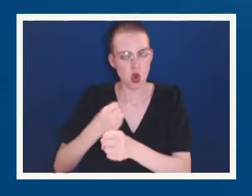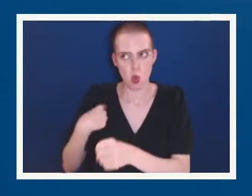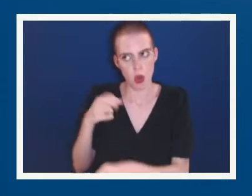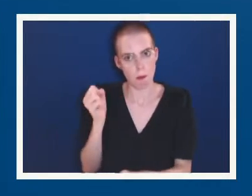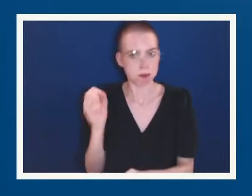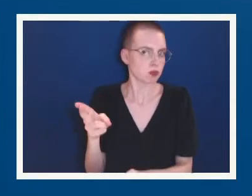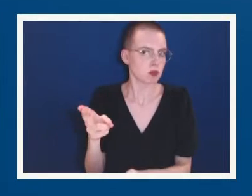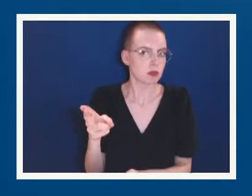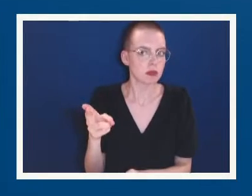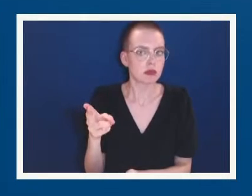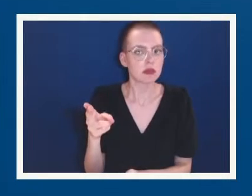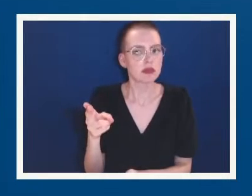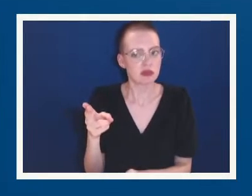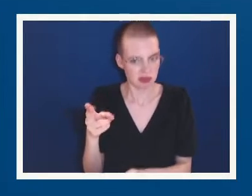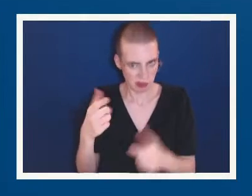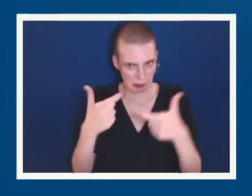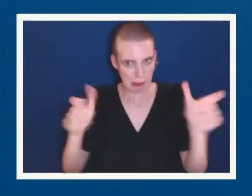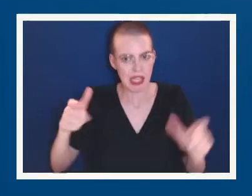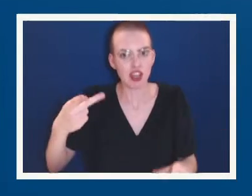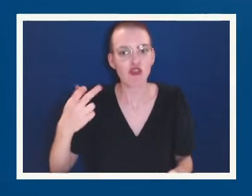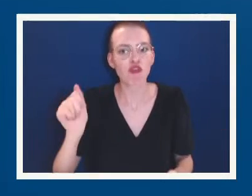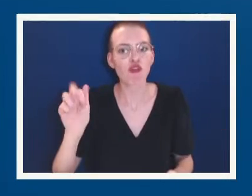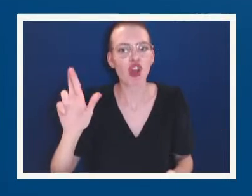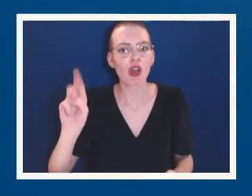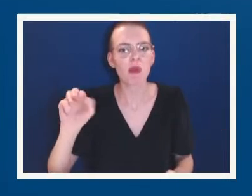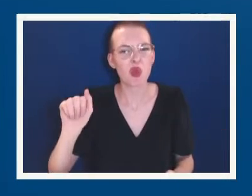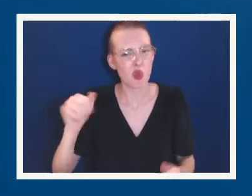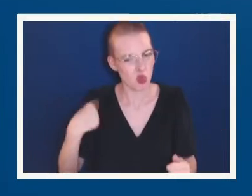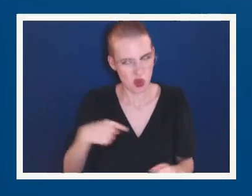Pharma, and the American people won.